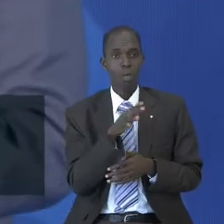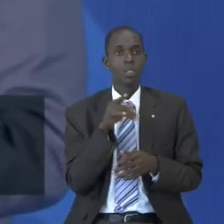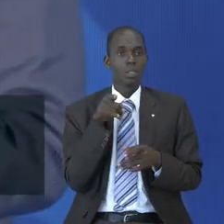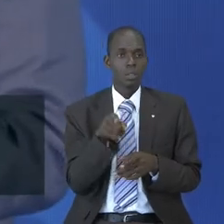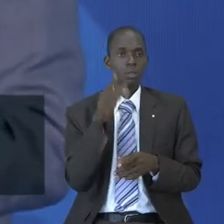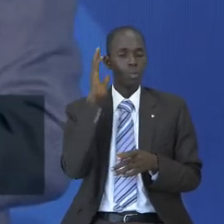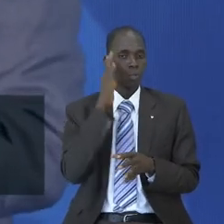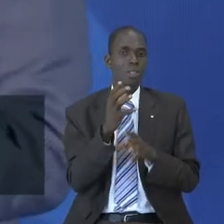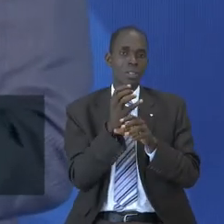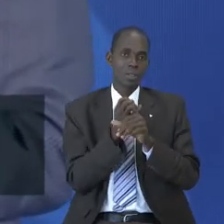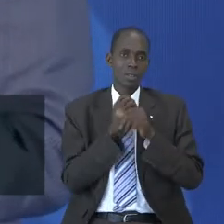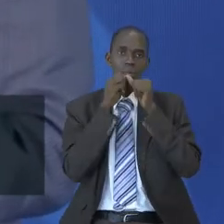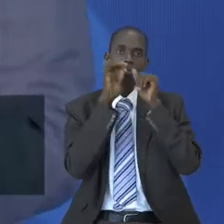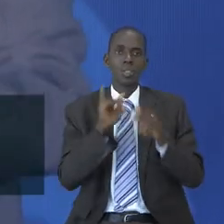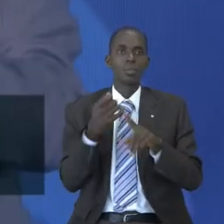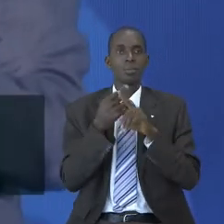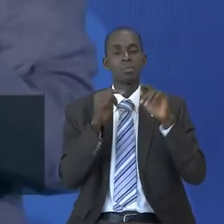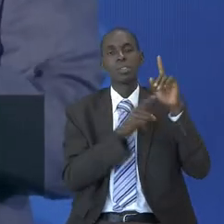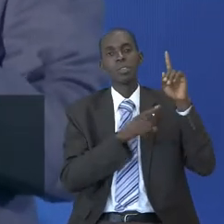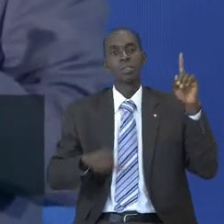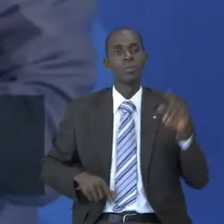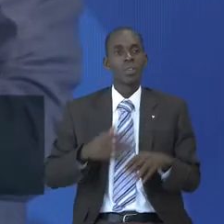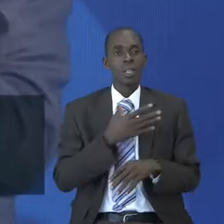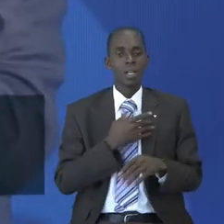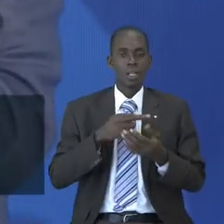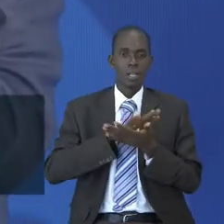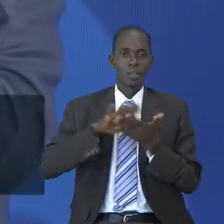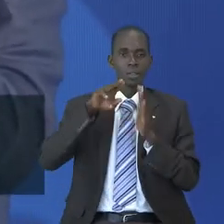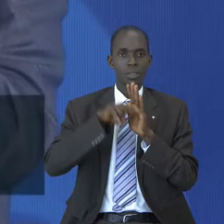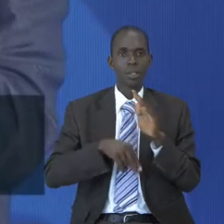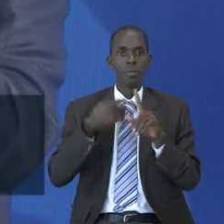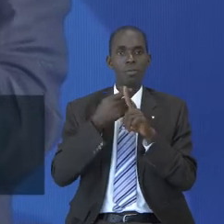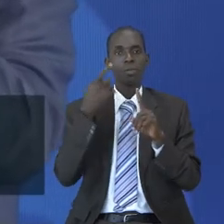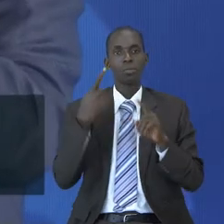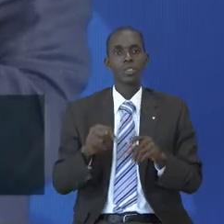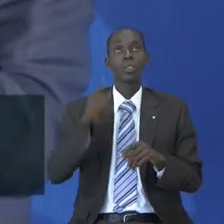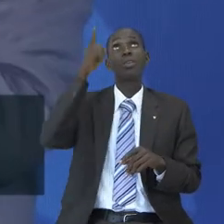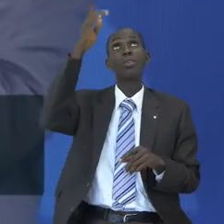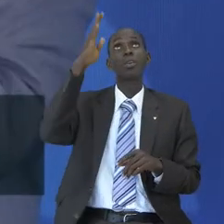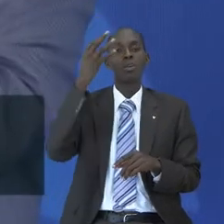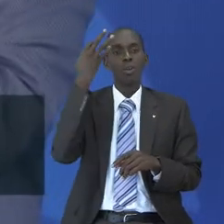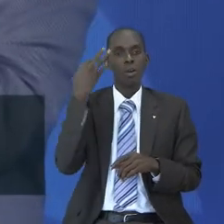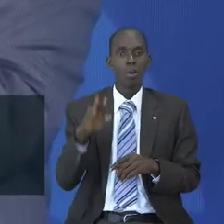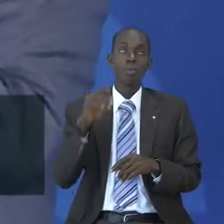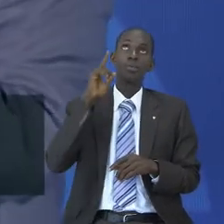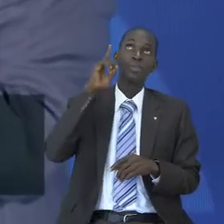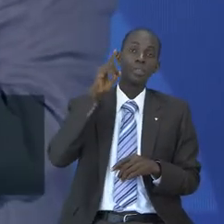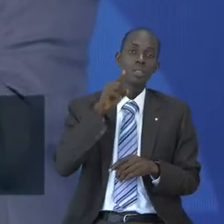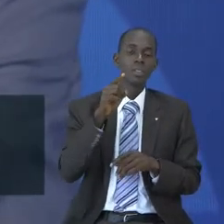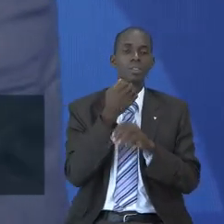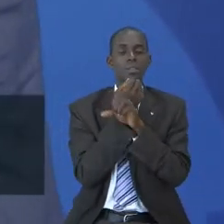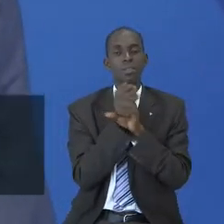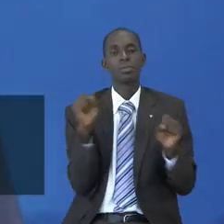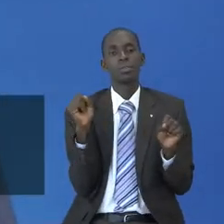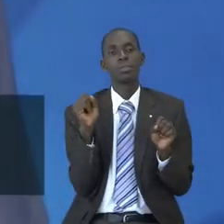receive blessing from the Lord and righteousness from the God of his